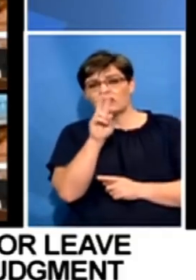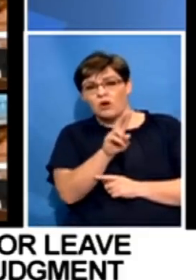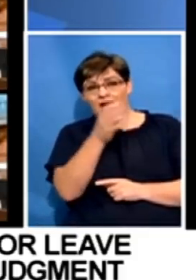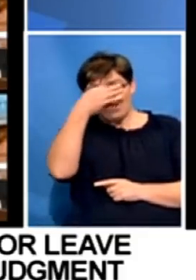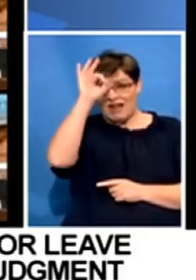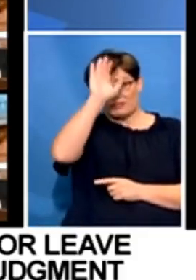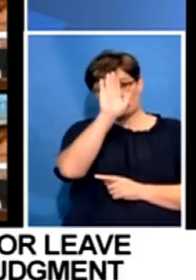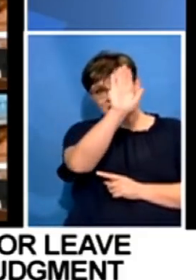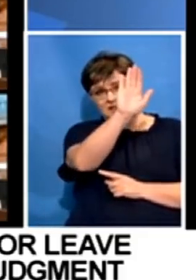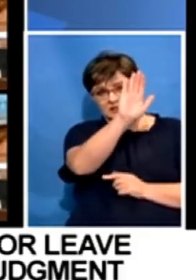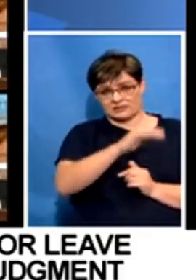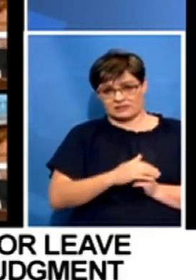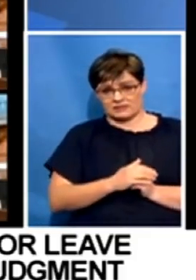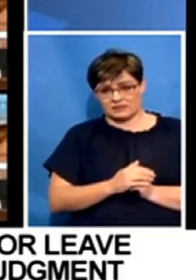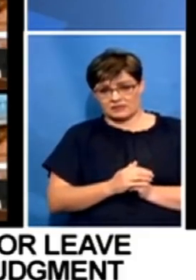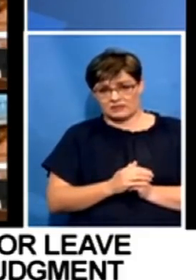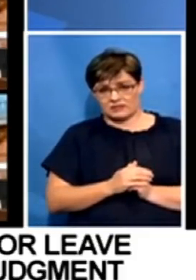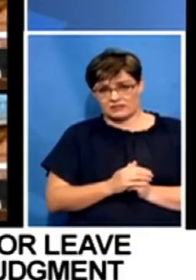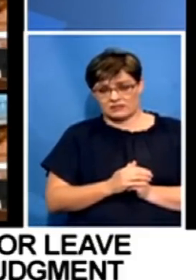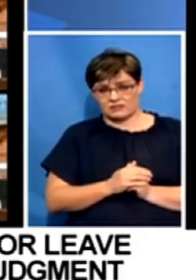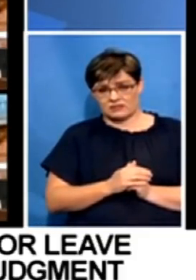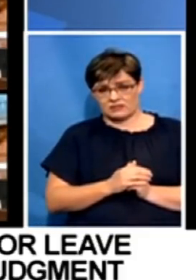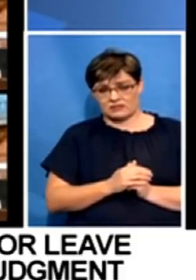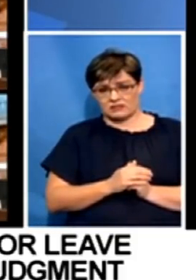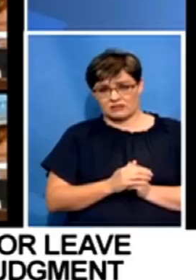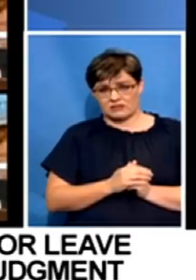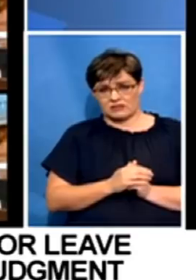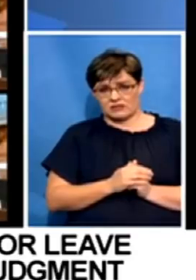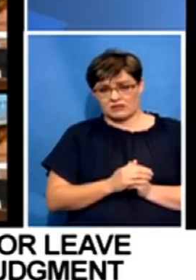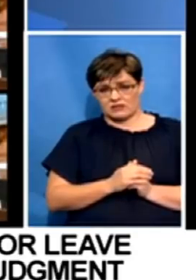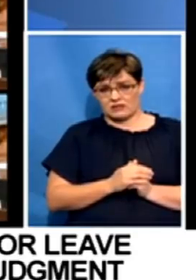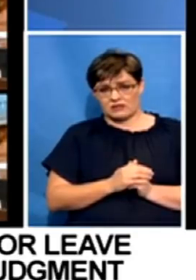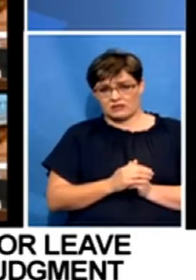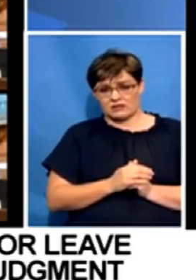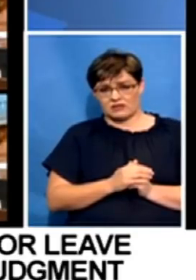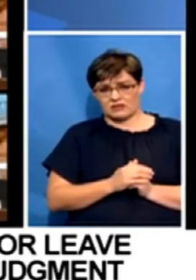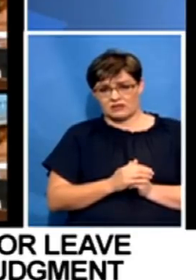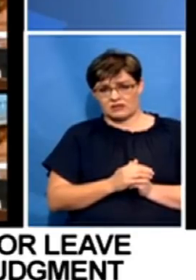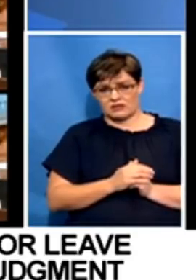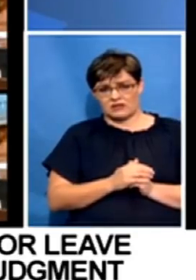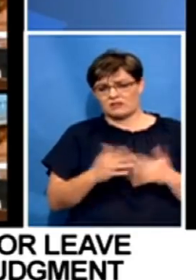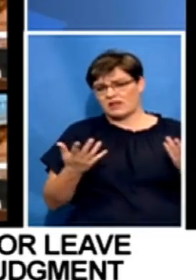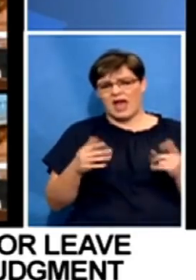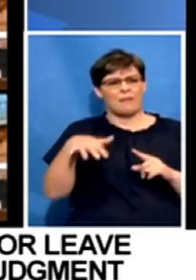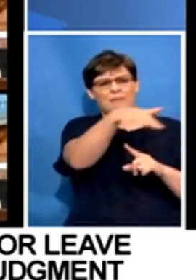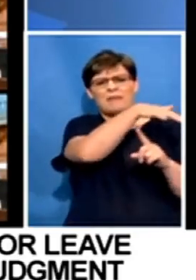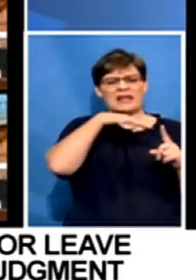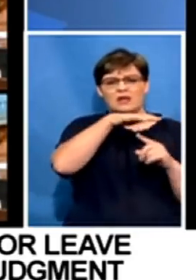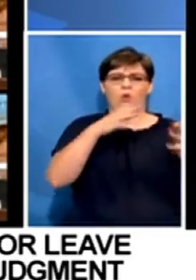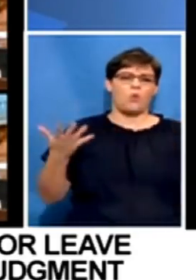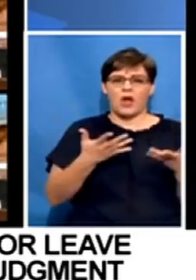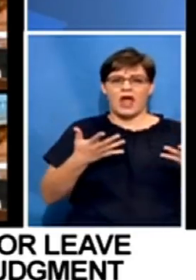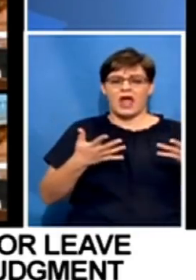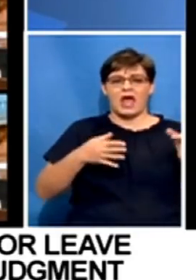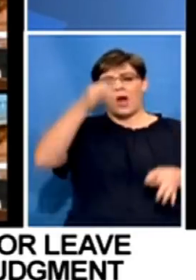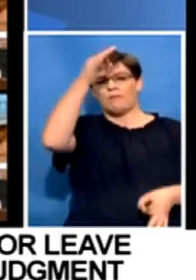including government, as, let's call it a place where political players compete, but basically compete